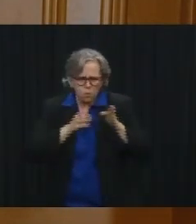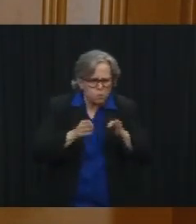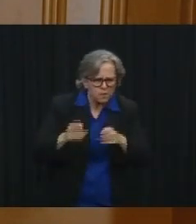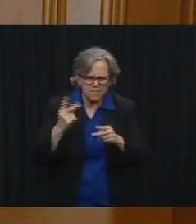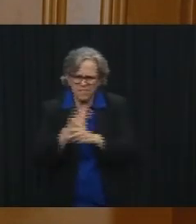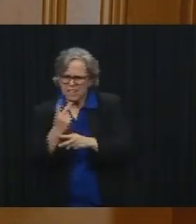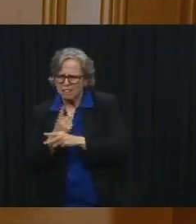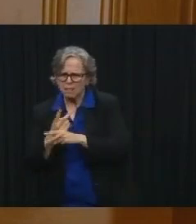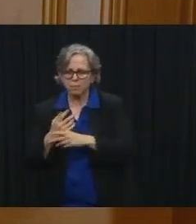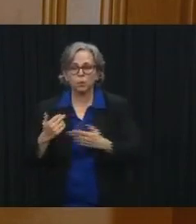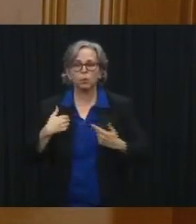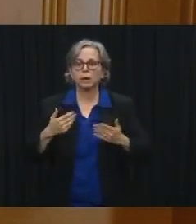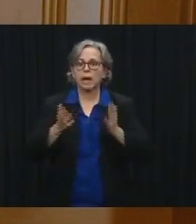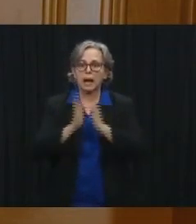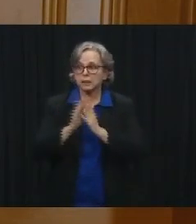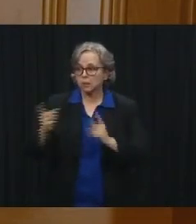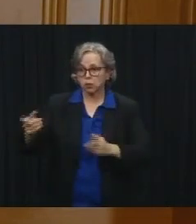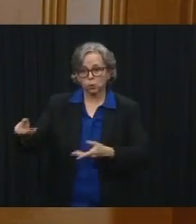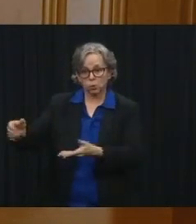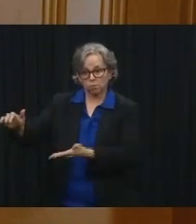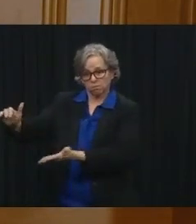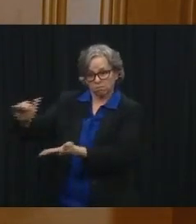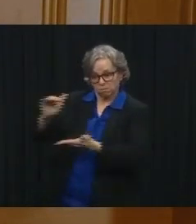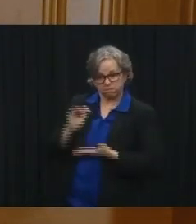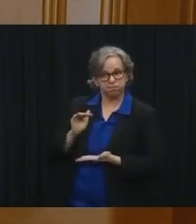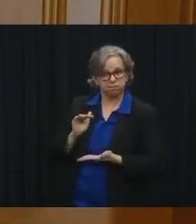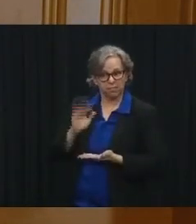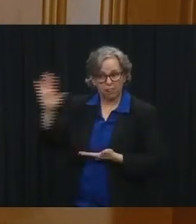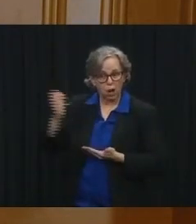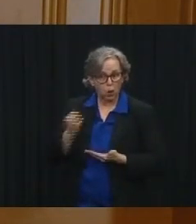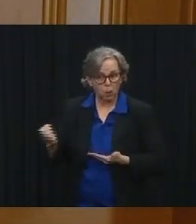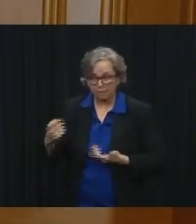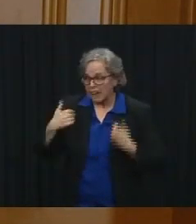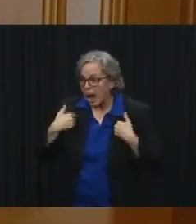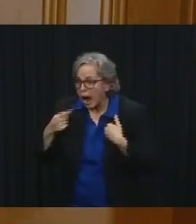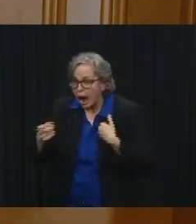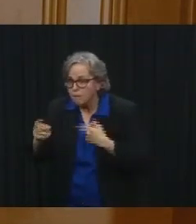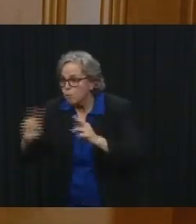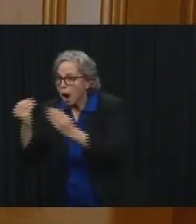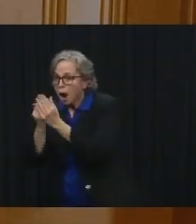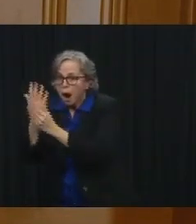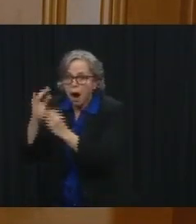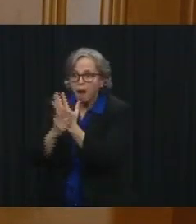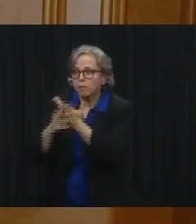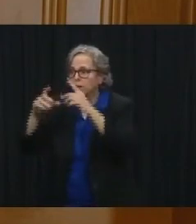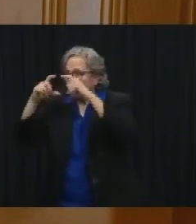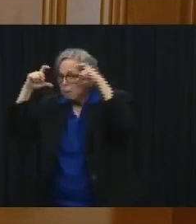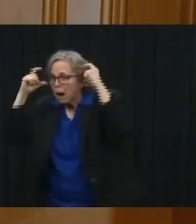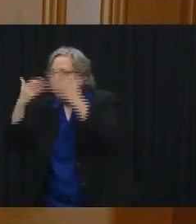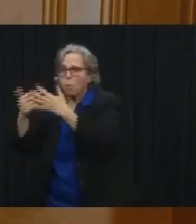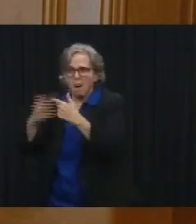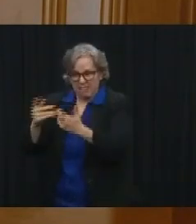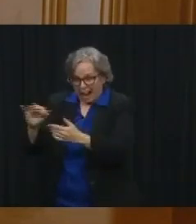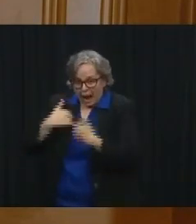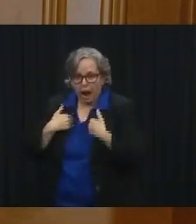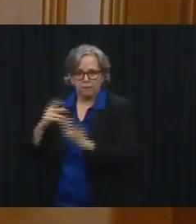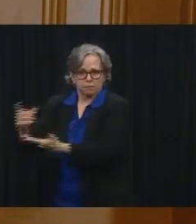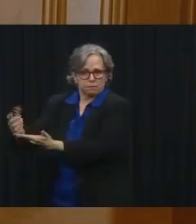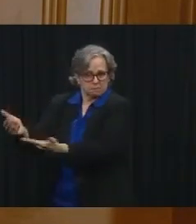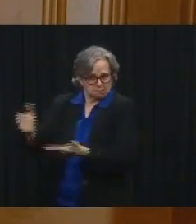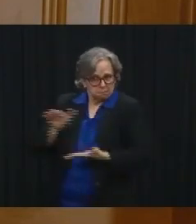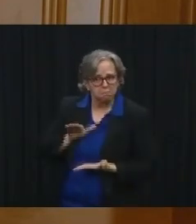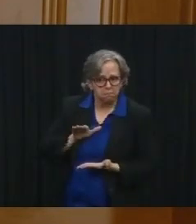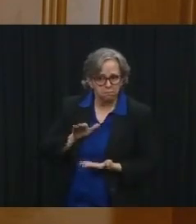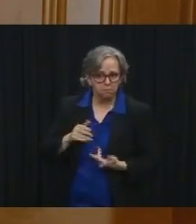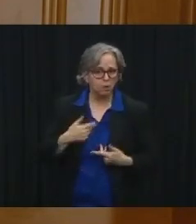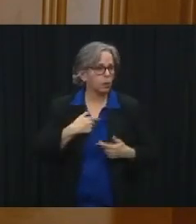us some of that equipment that they have, conserve it. We're also asking a number of these companies to be involved in